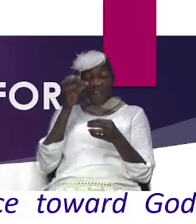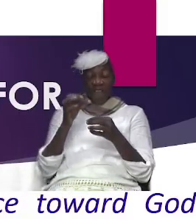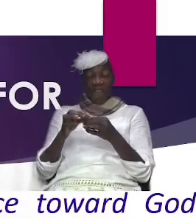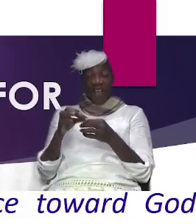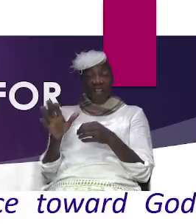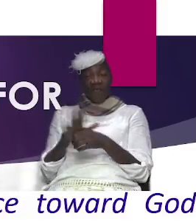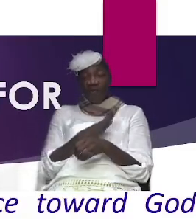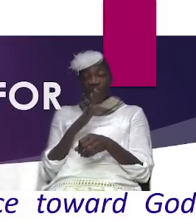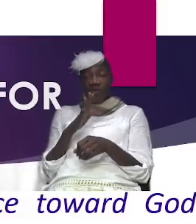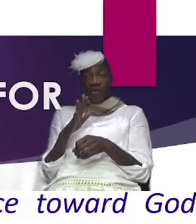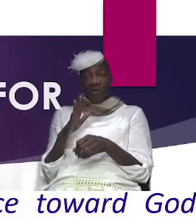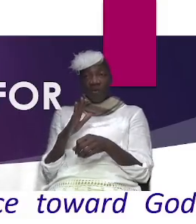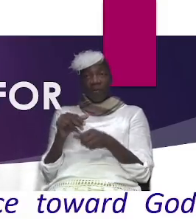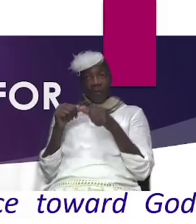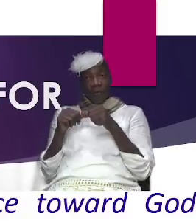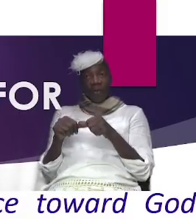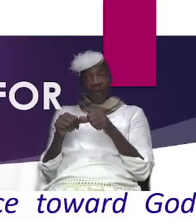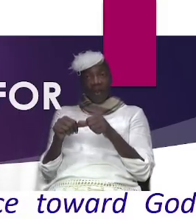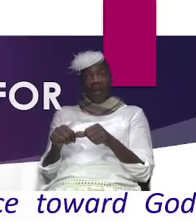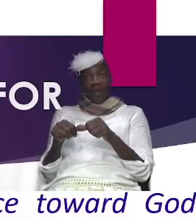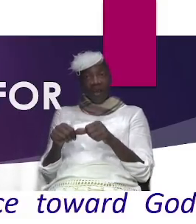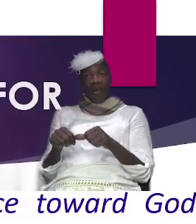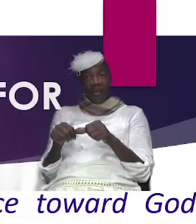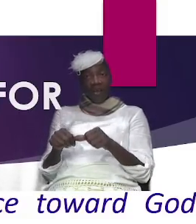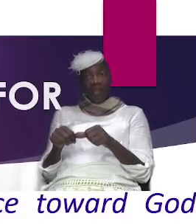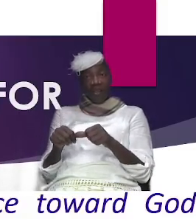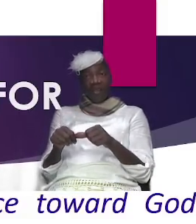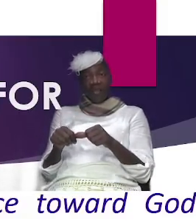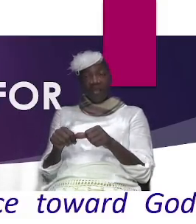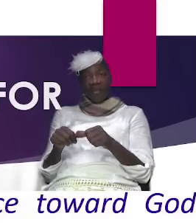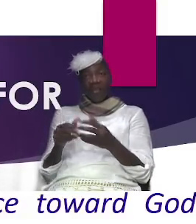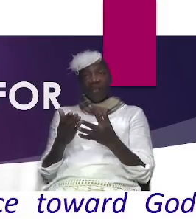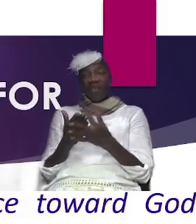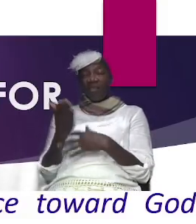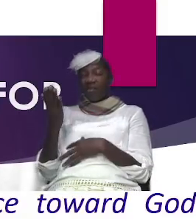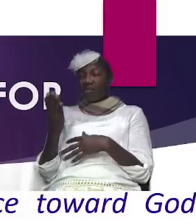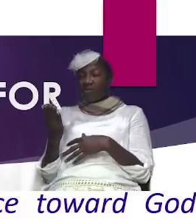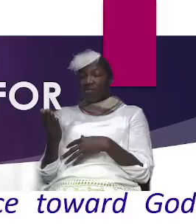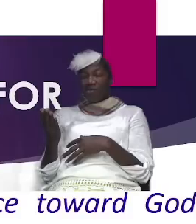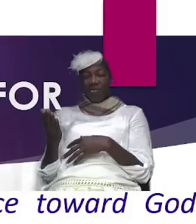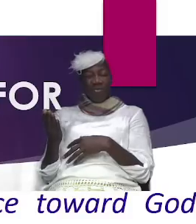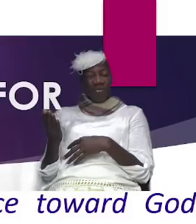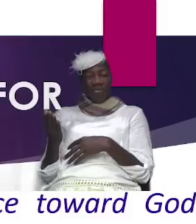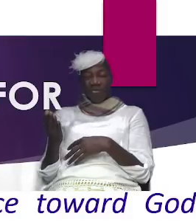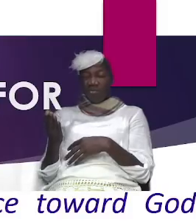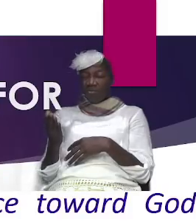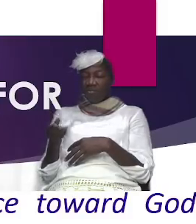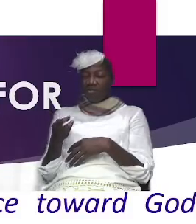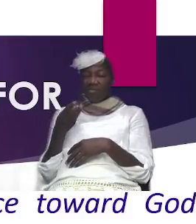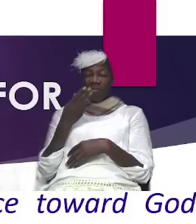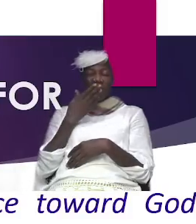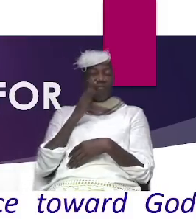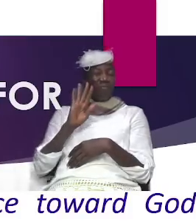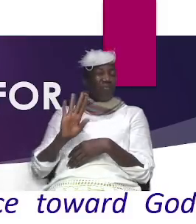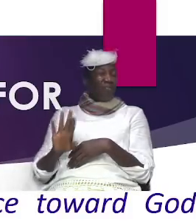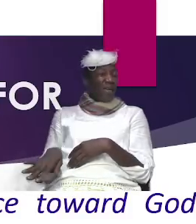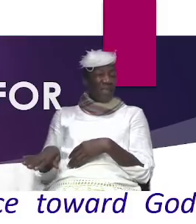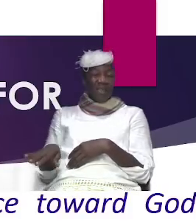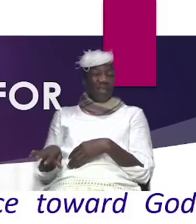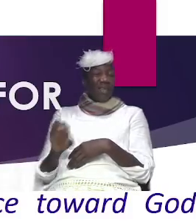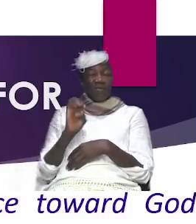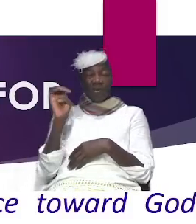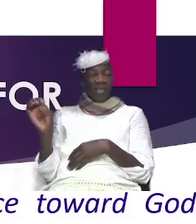if you carry on, whether it was through insult, through persecution, whatever the cross